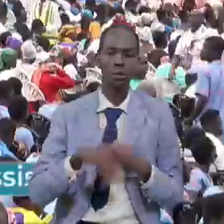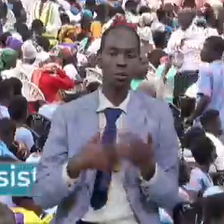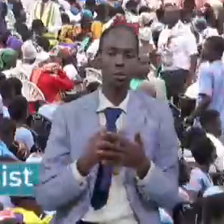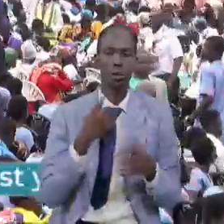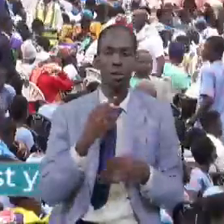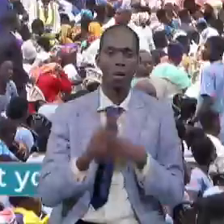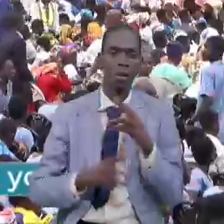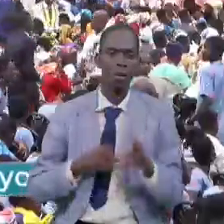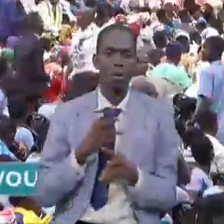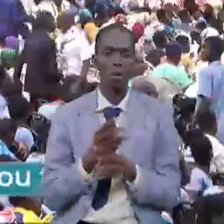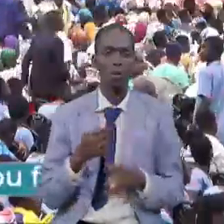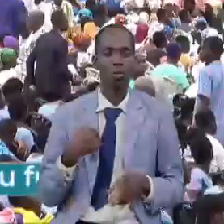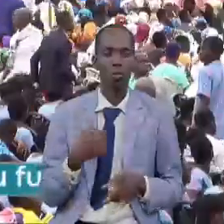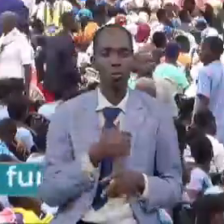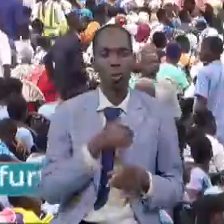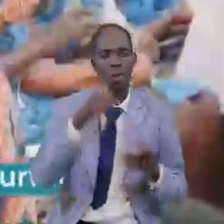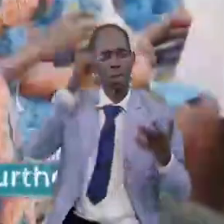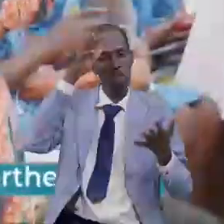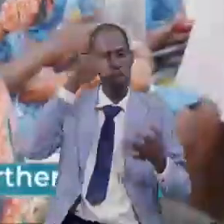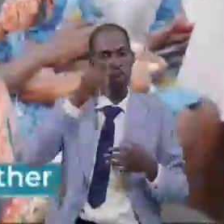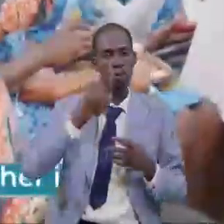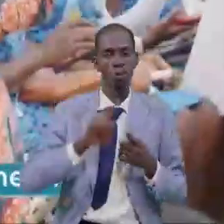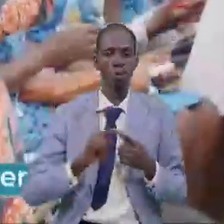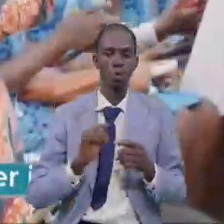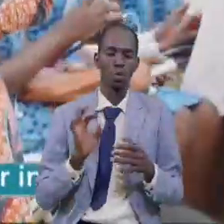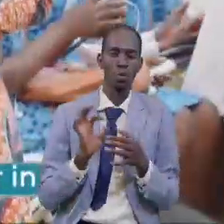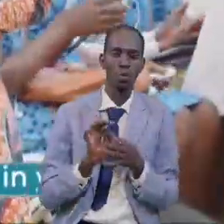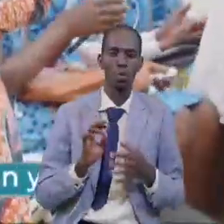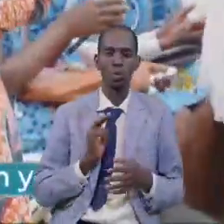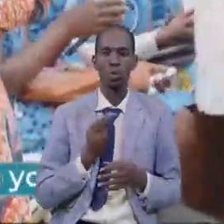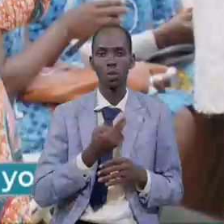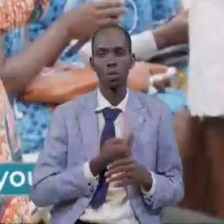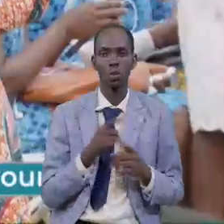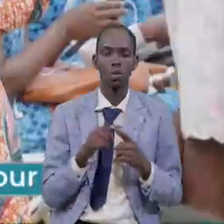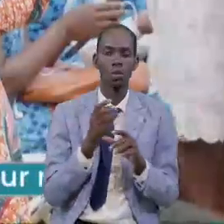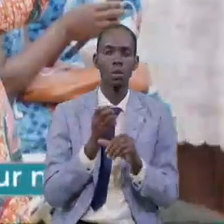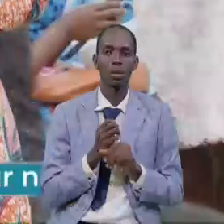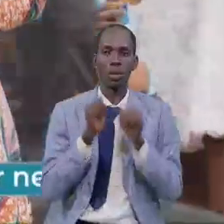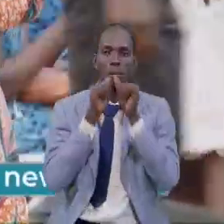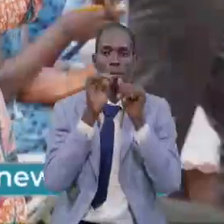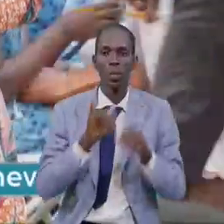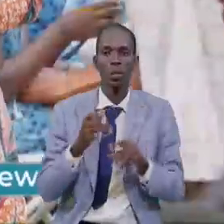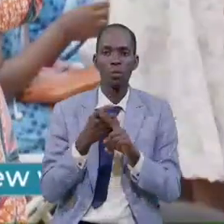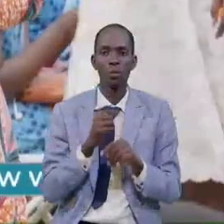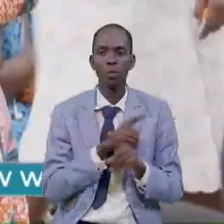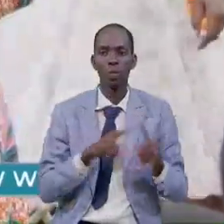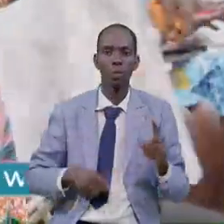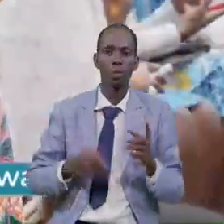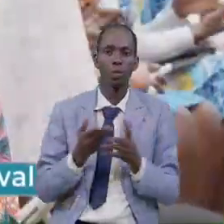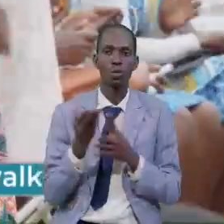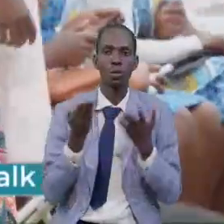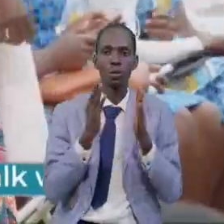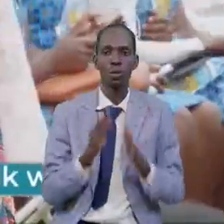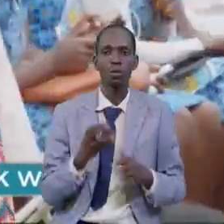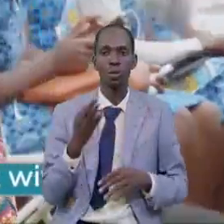to join us to receive blessings from the Lord through the servant of the Lord.